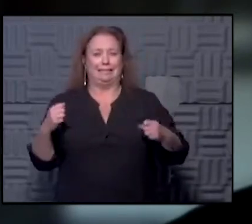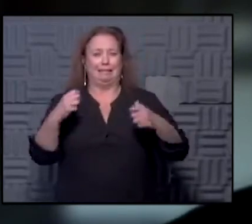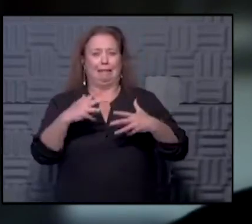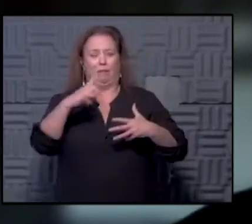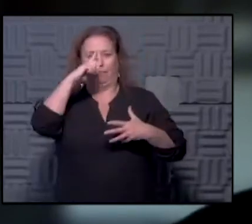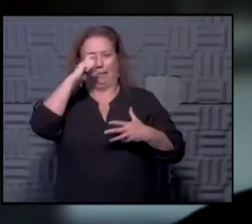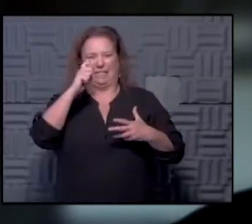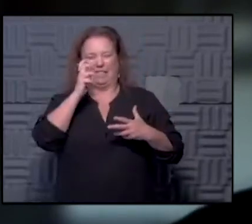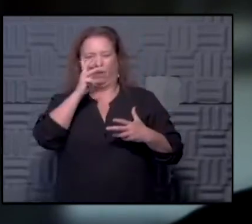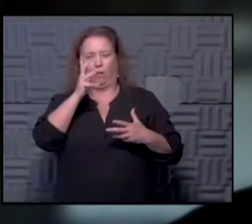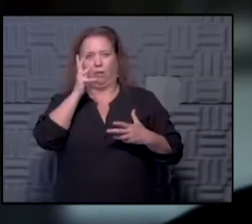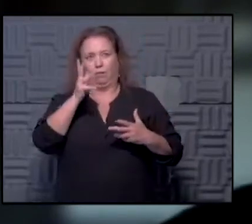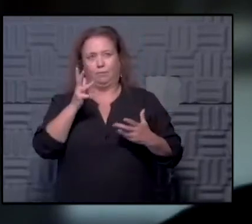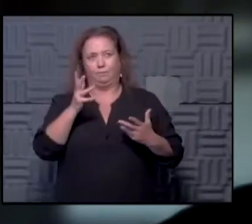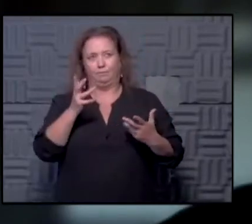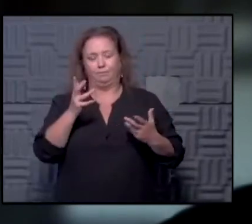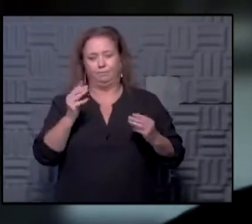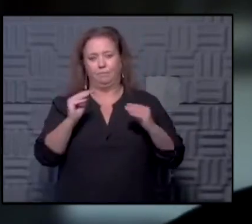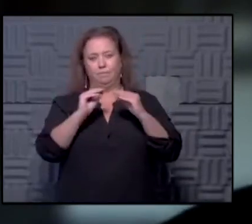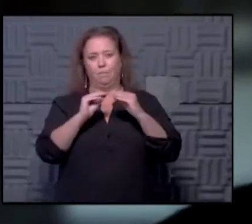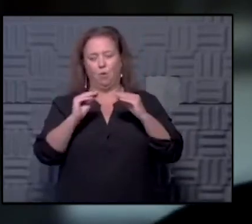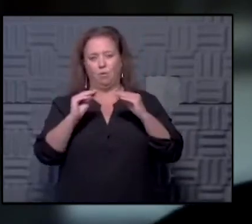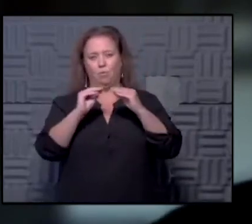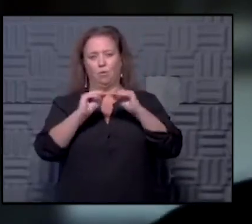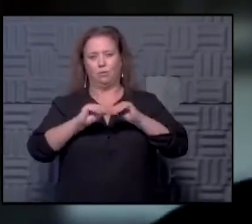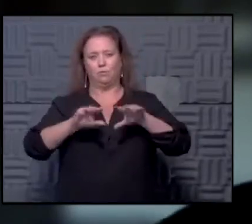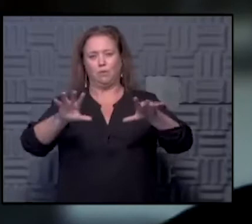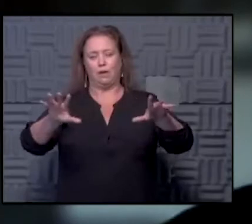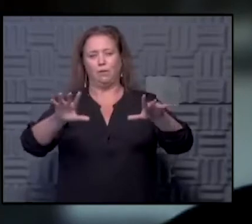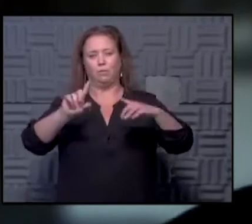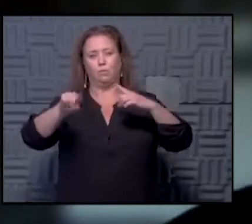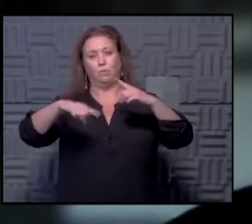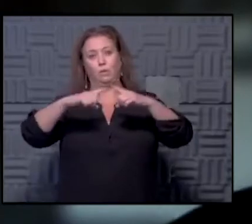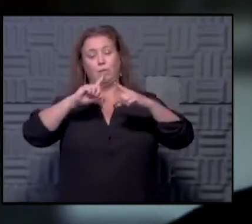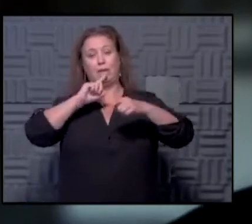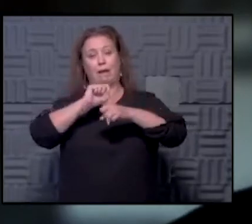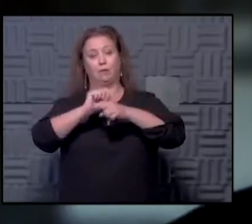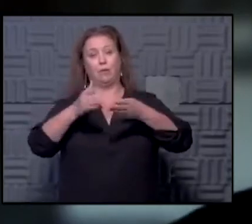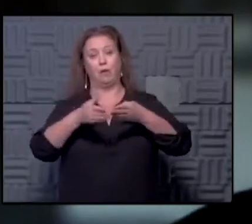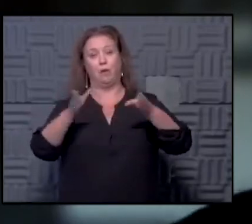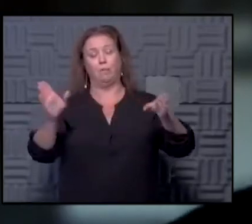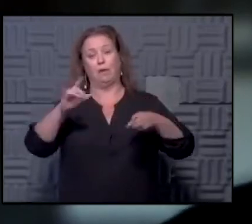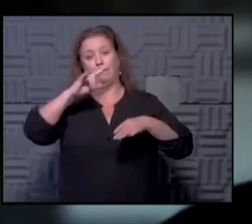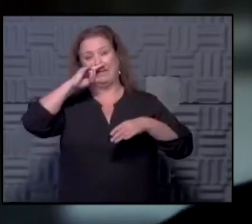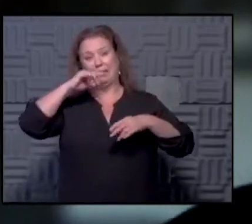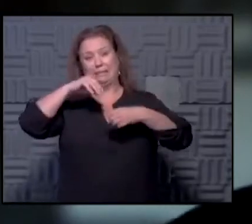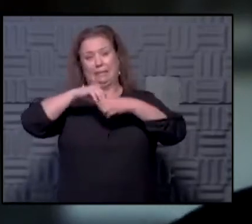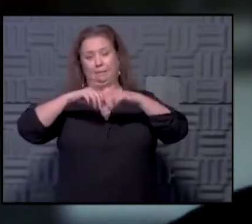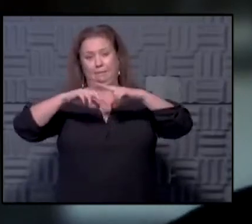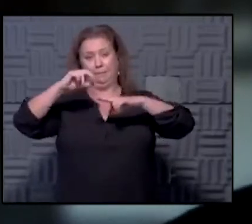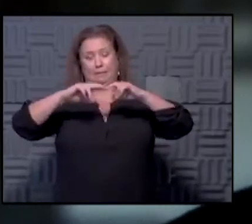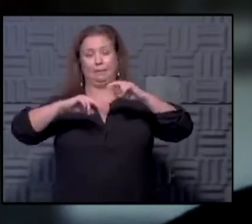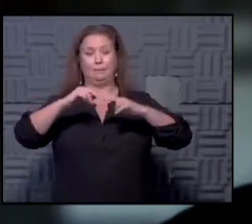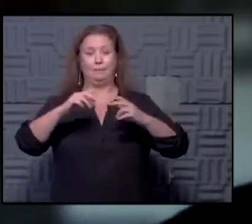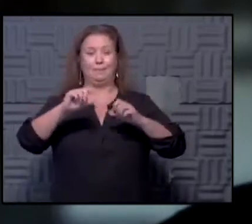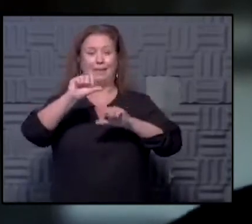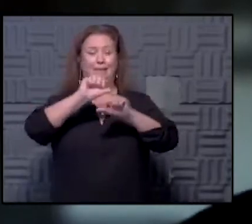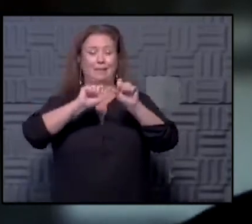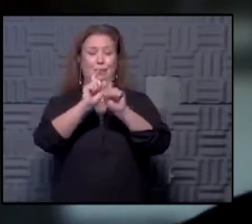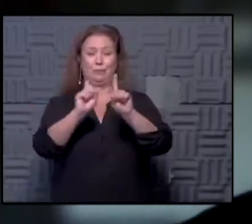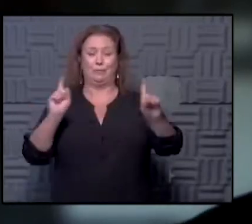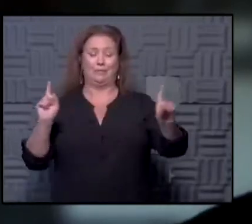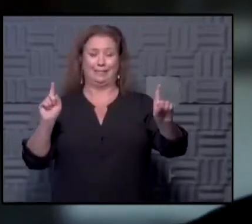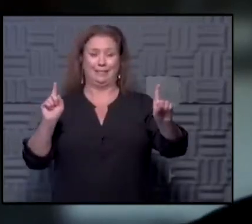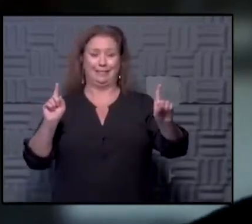only going to get a little bit more widespread once we actually open up and have kids in the building. And the social distancing is